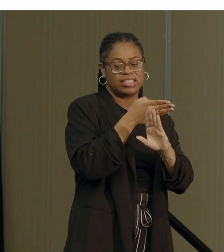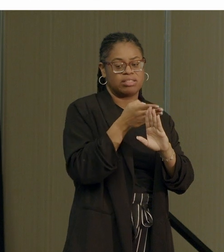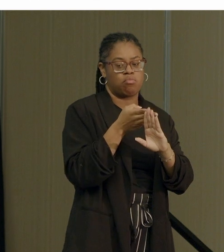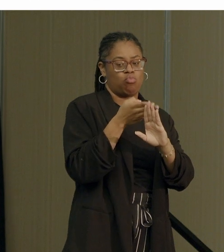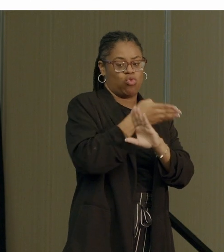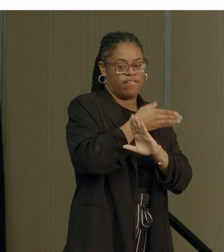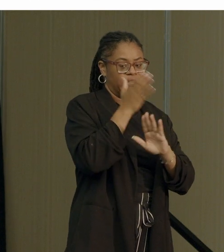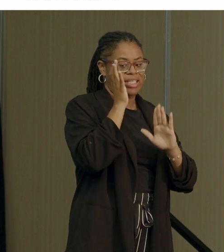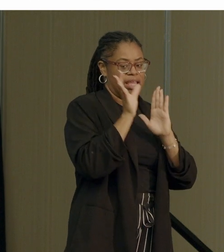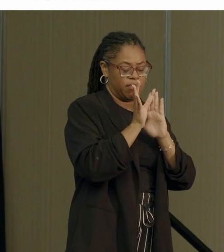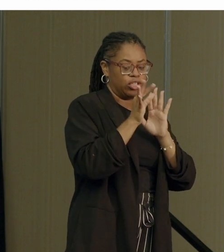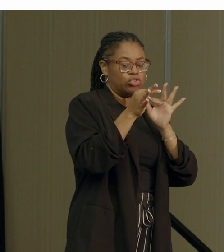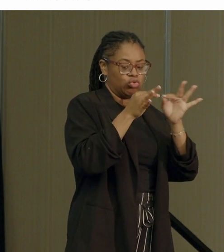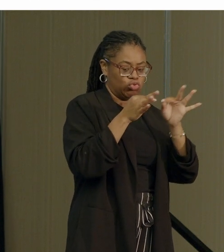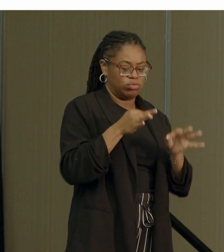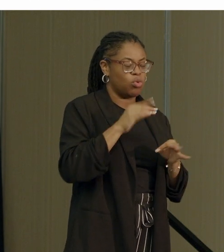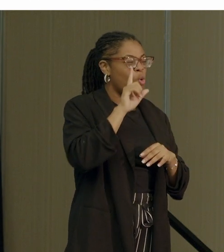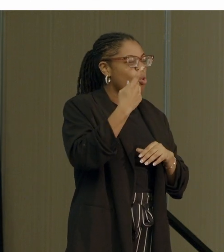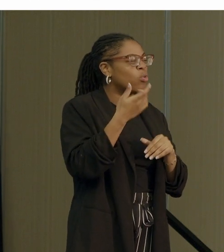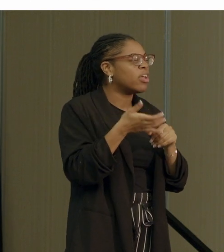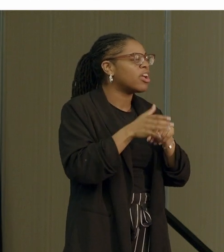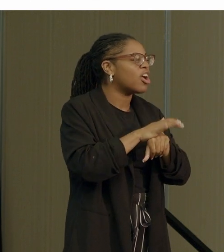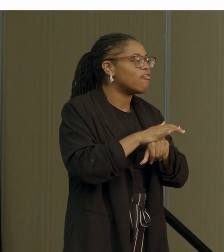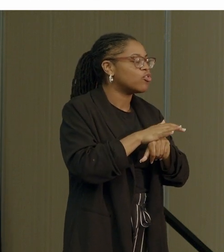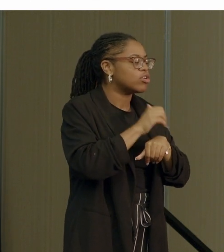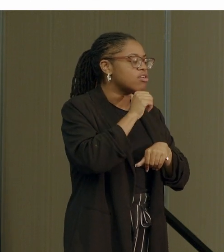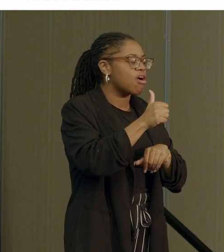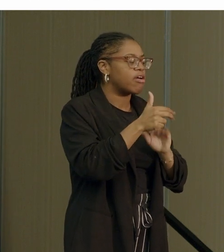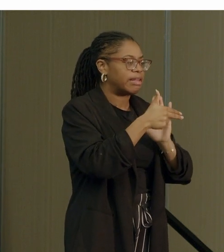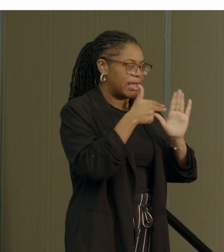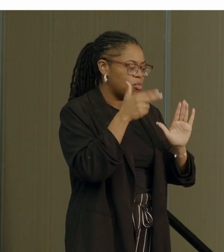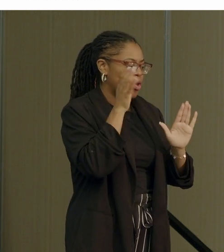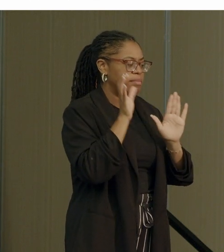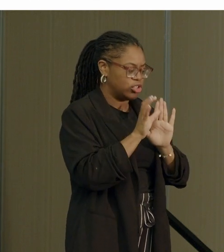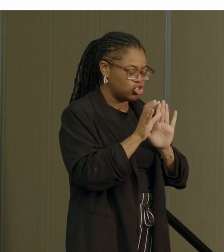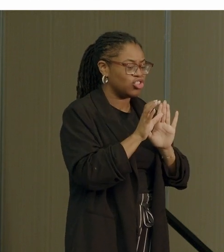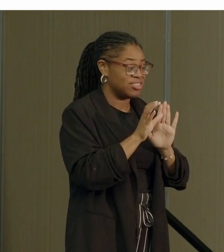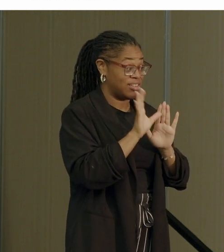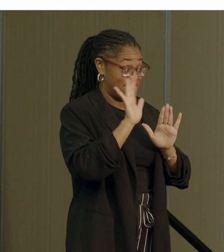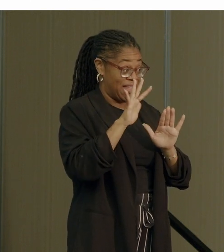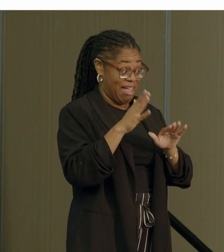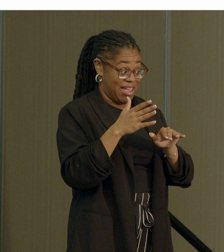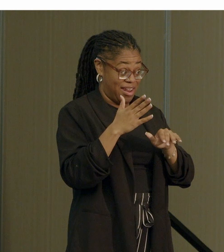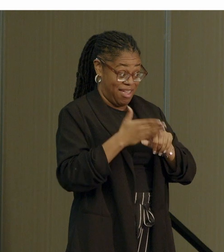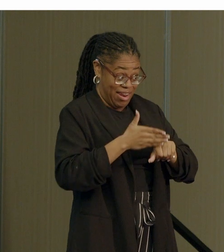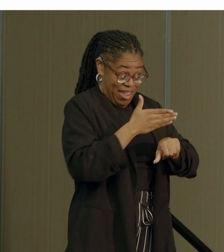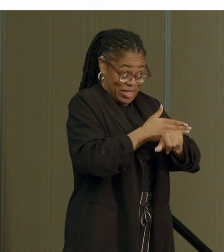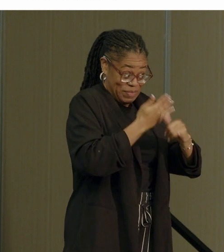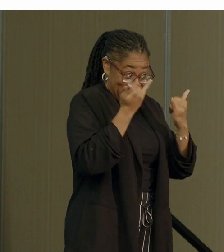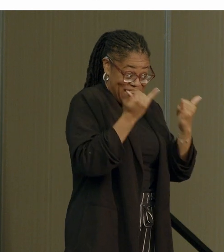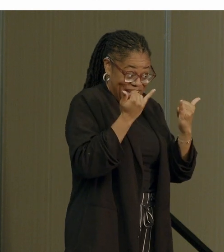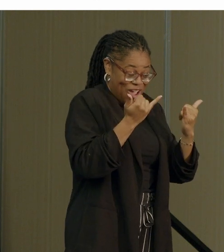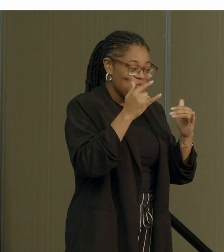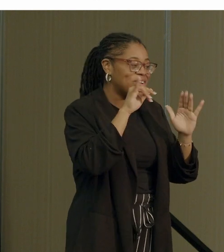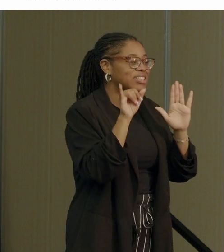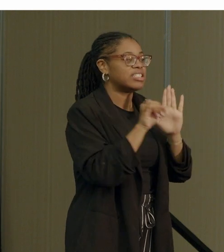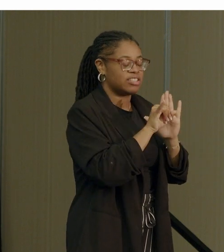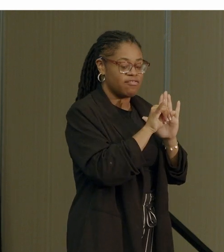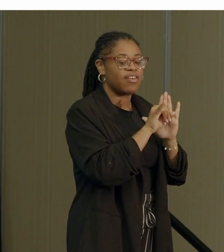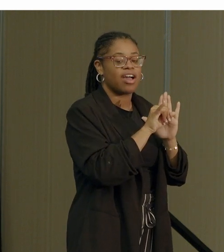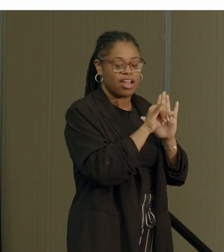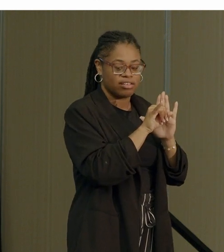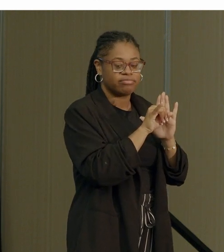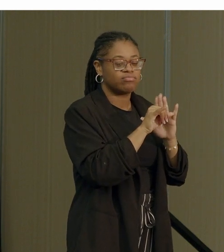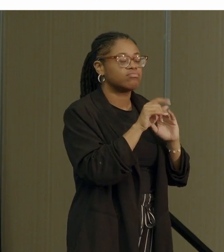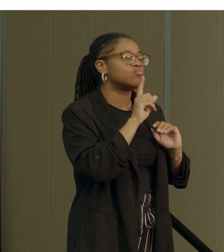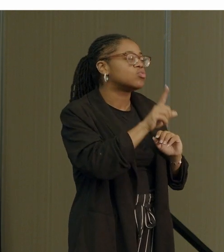image descriptions features only covered unlabeled images. And with this enhancement, what we've done is we've identified